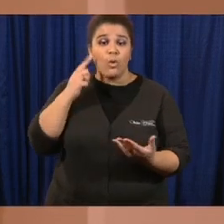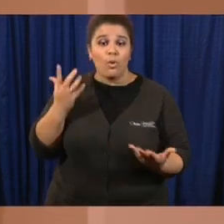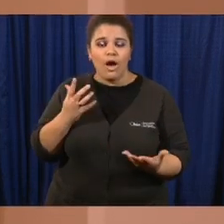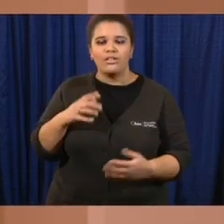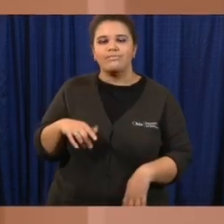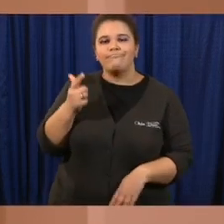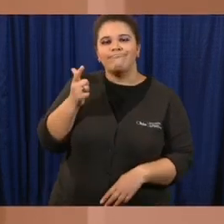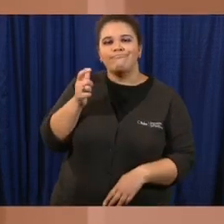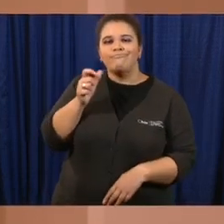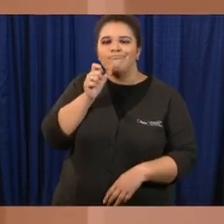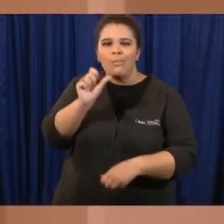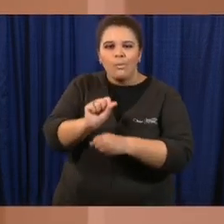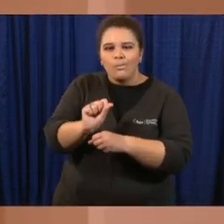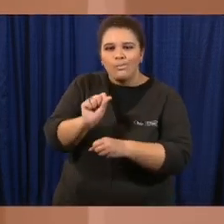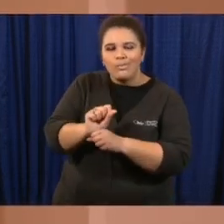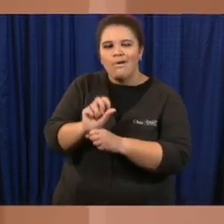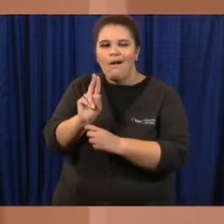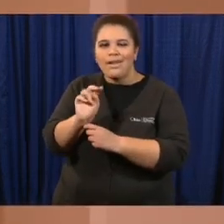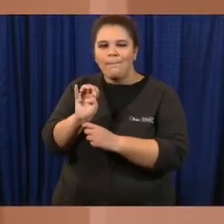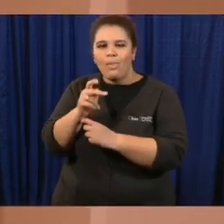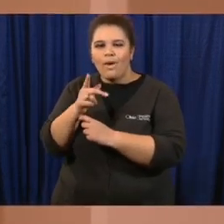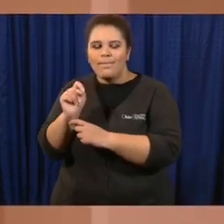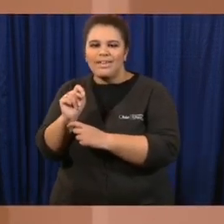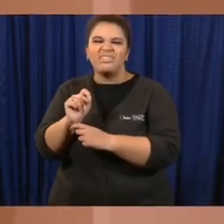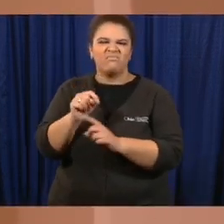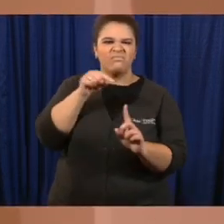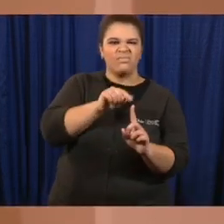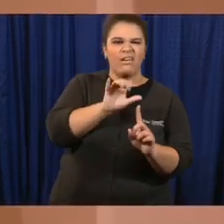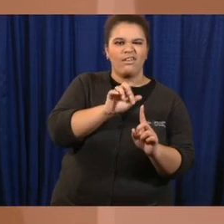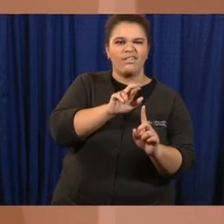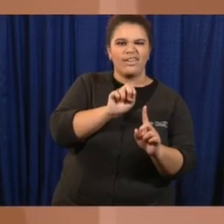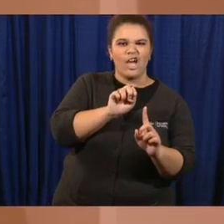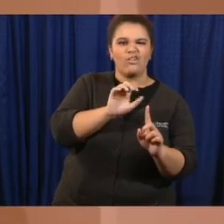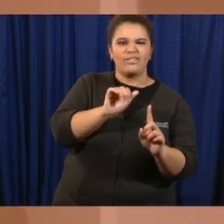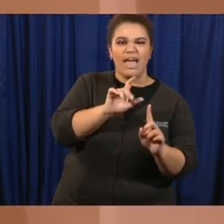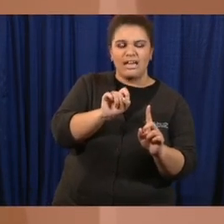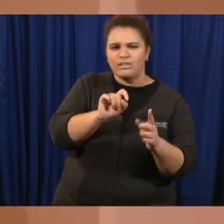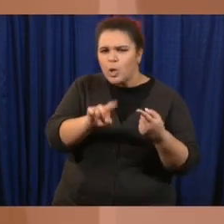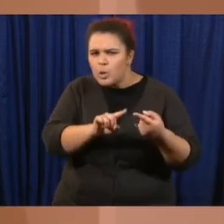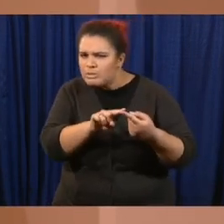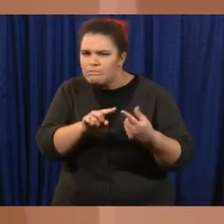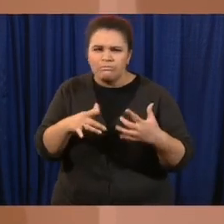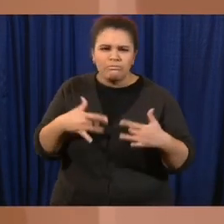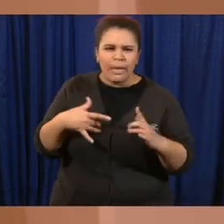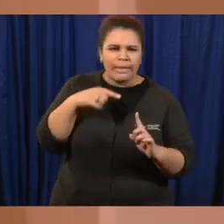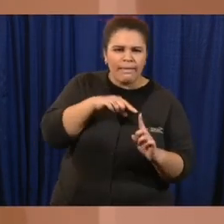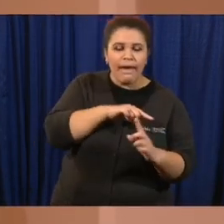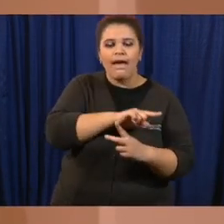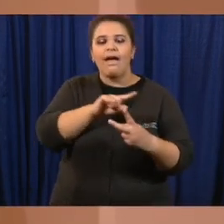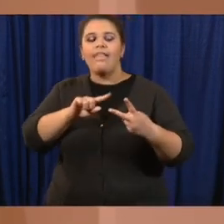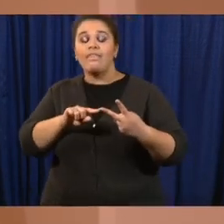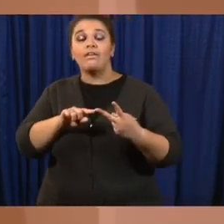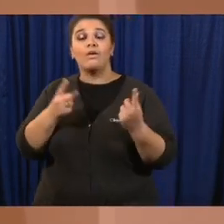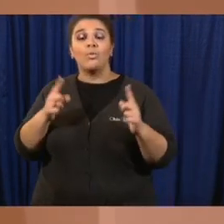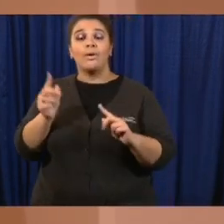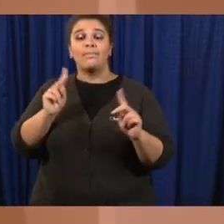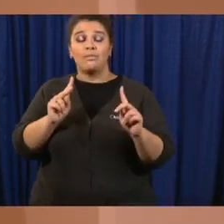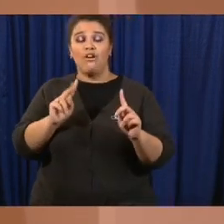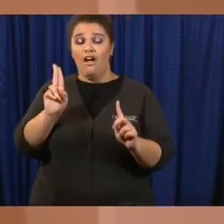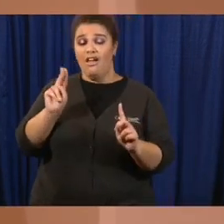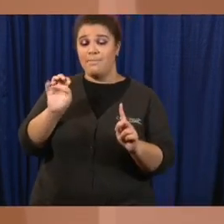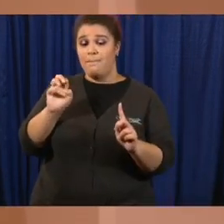availability of that money? And also, do you have any updates on the sort of brick walls people are hitting when they try to file for unemployment, and those that have been waiting